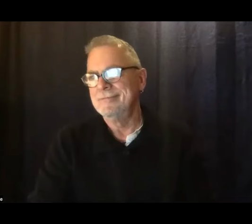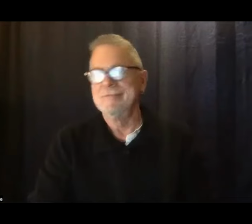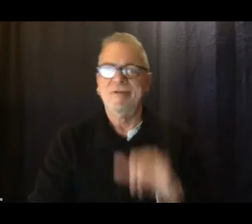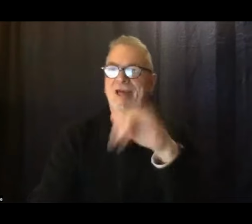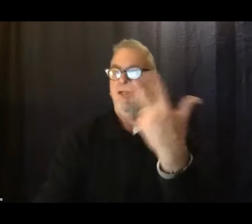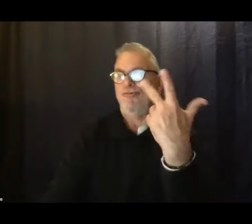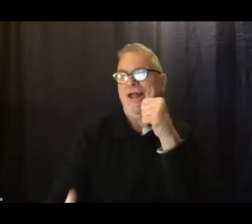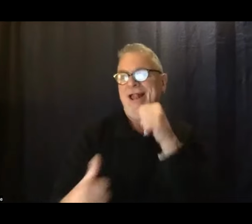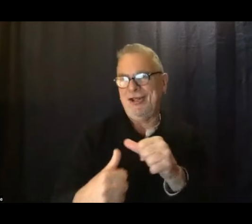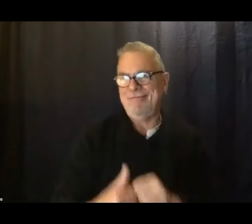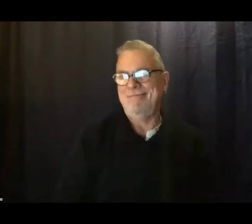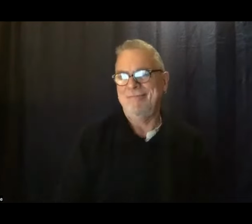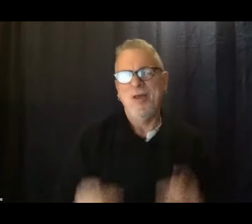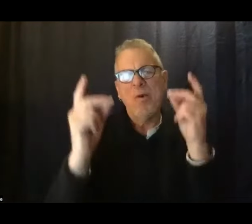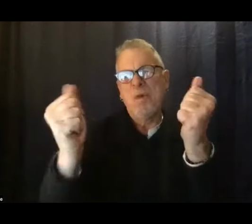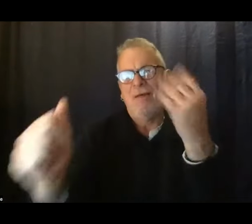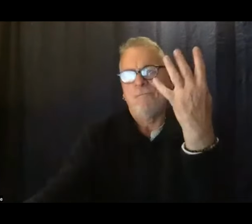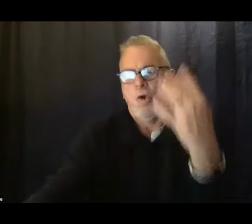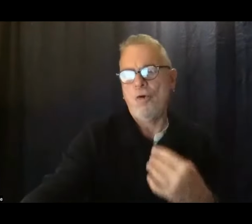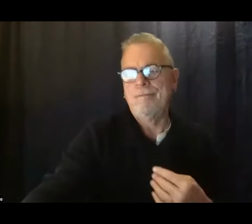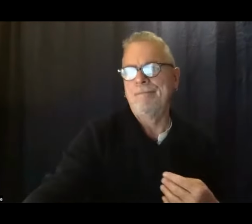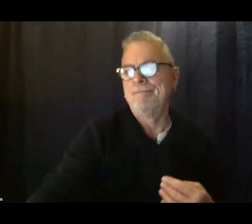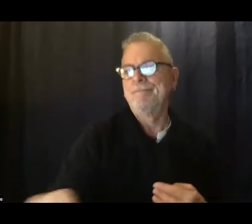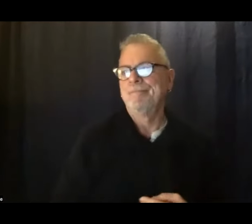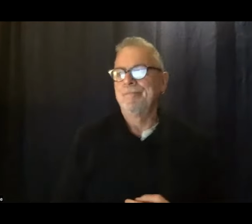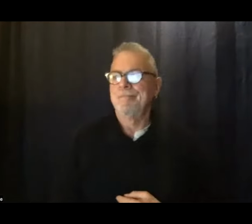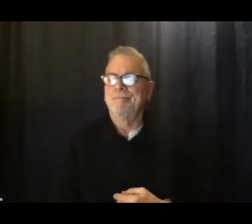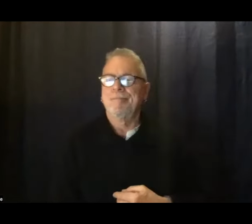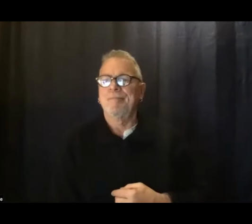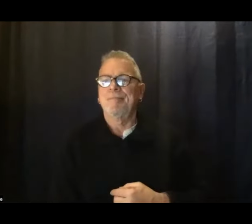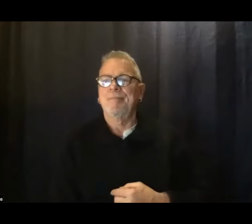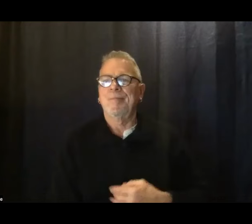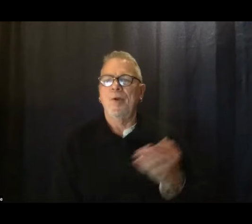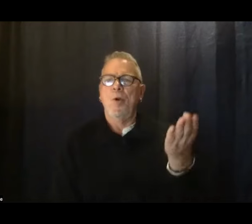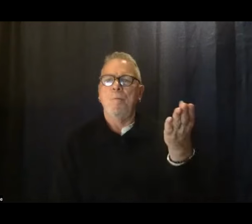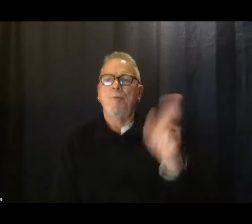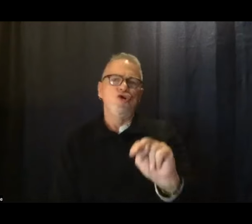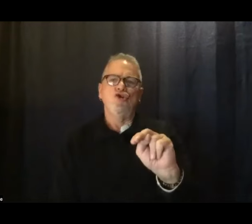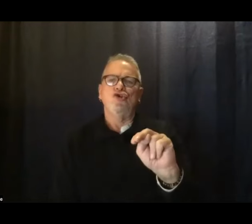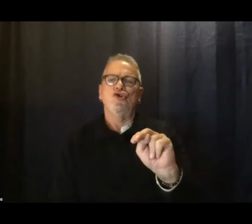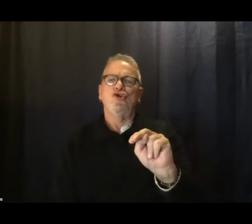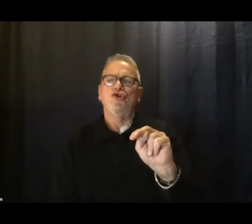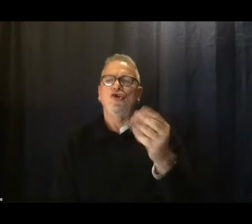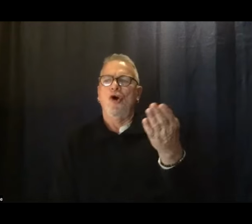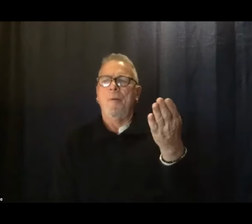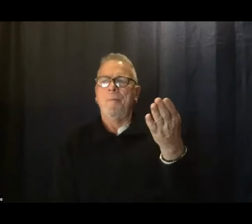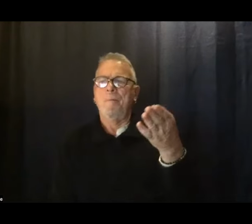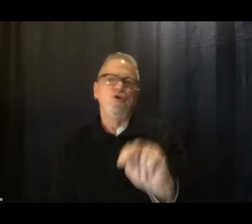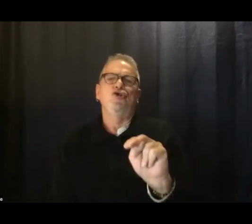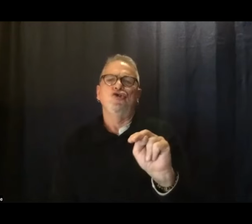So again, because of that change in production, where it becomes a unique phoneme, that's where you